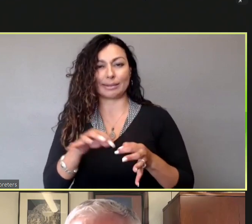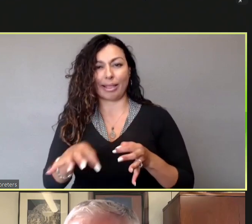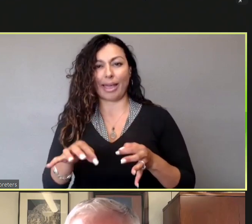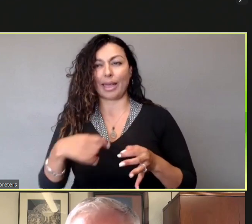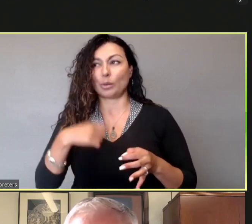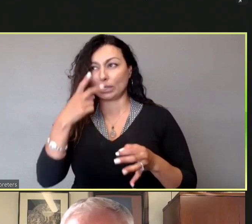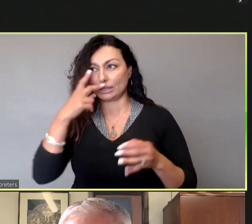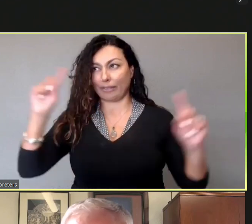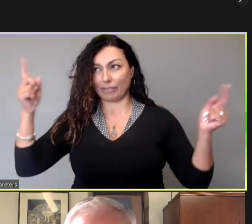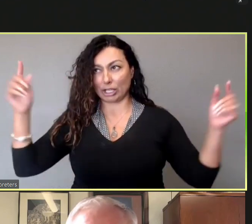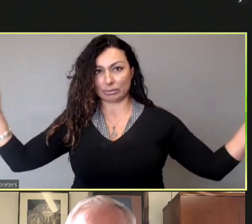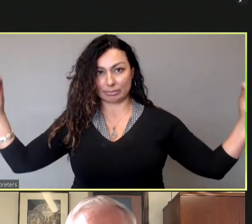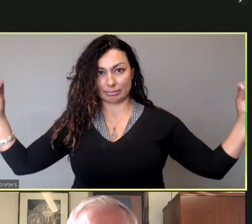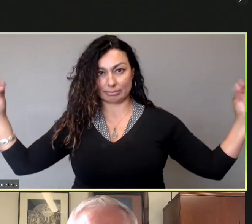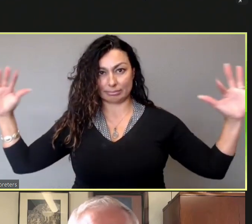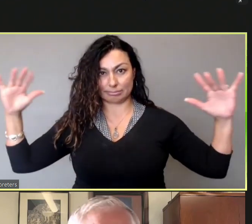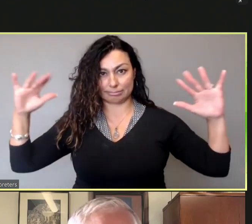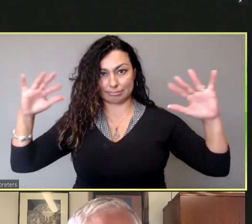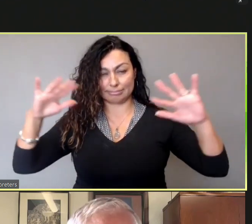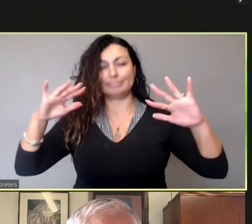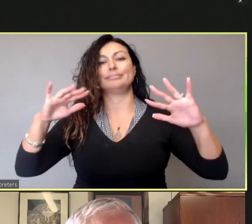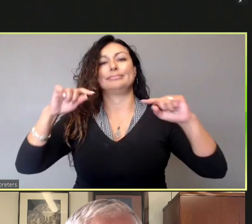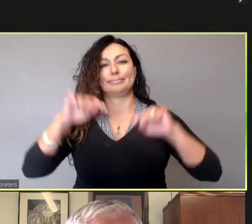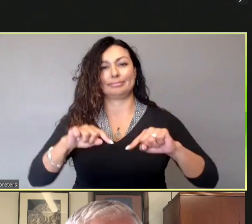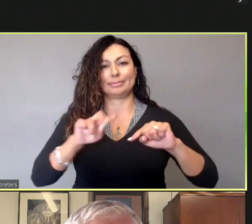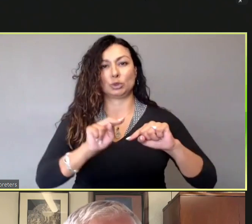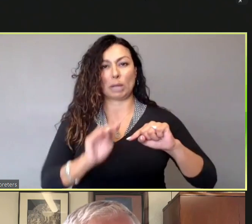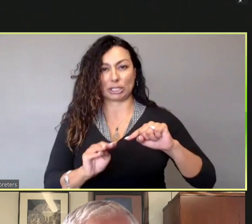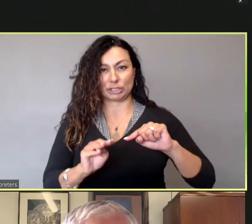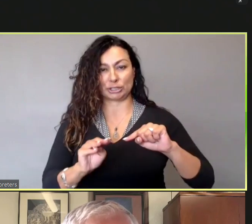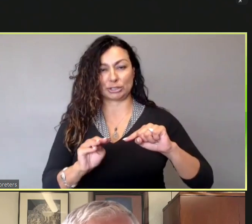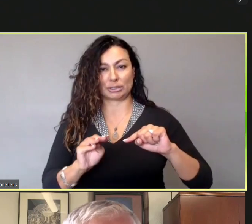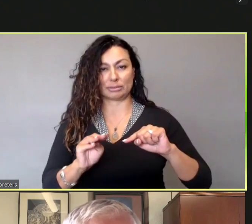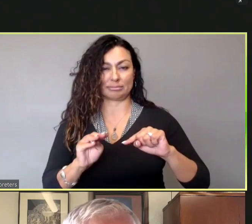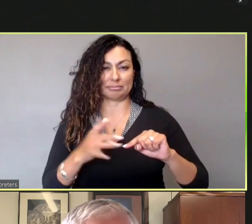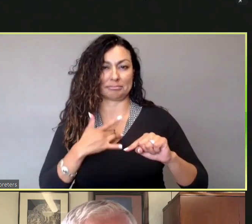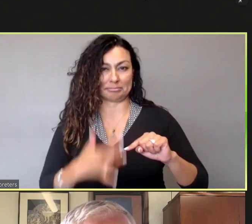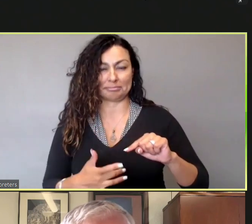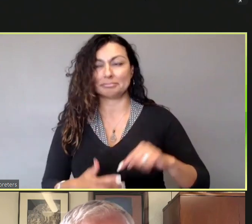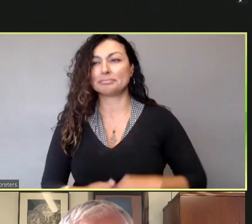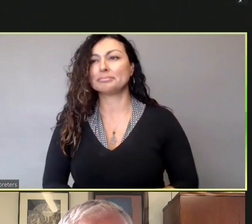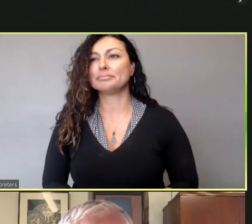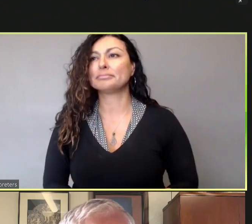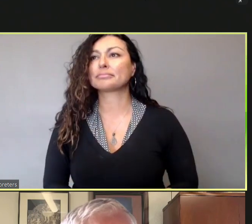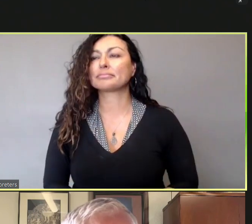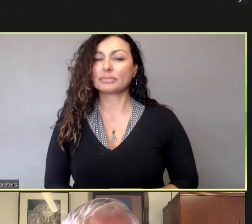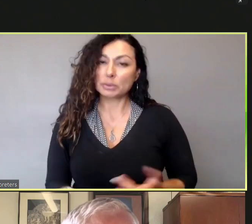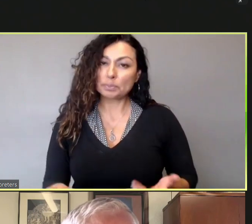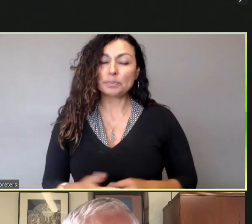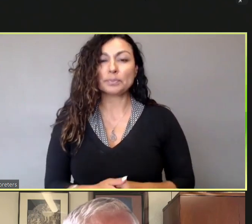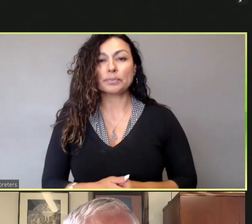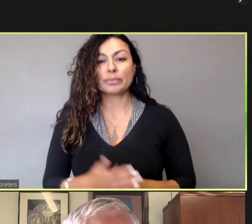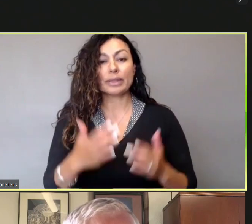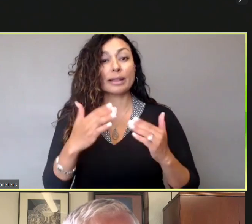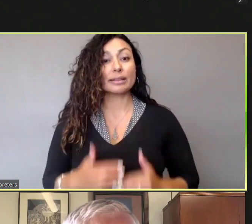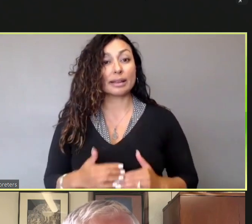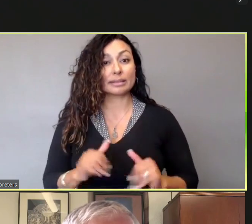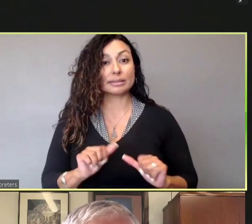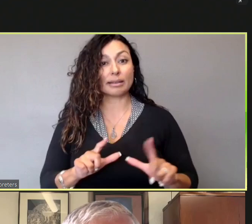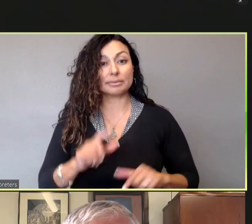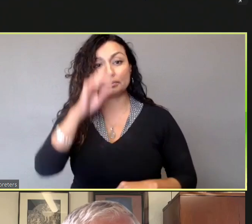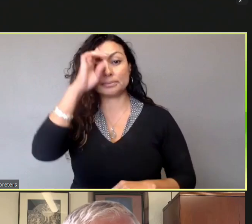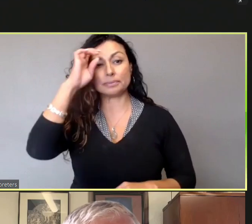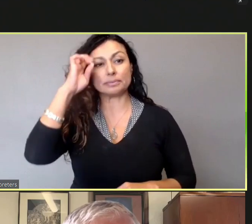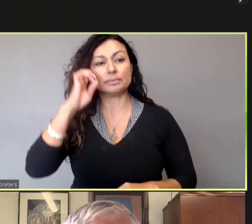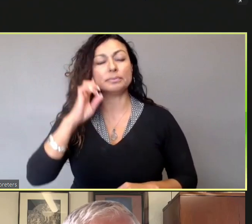see from both the East and West Coast for things coming to New Mexico. So next slide, please.